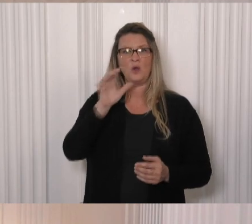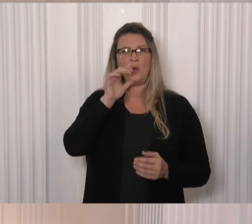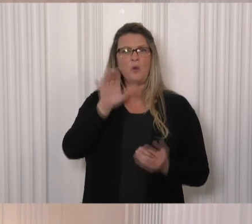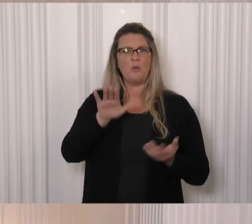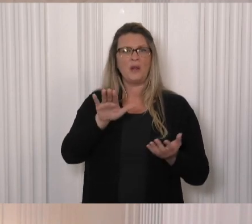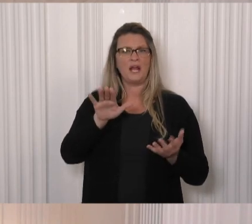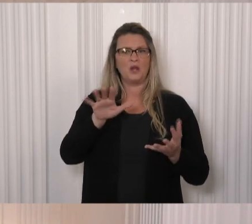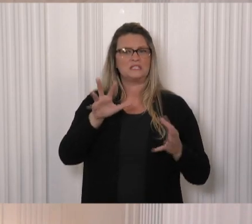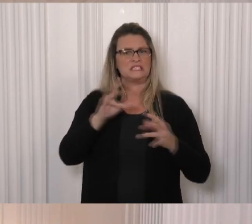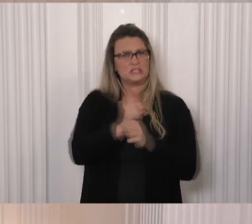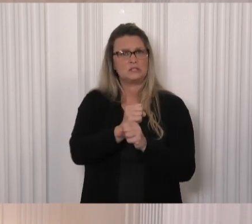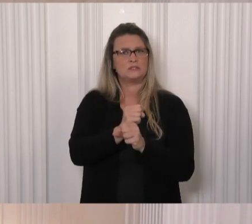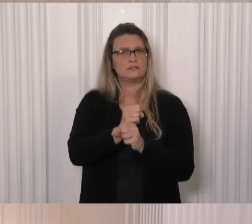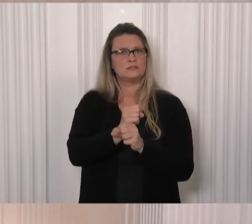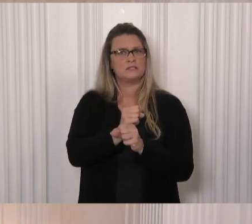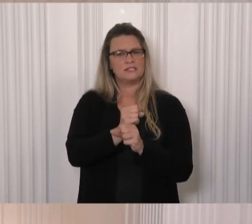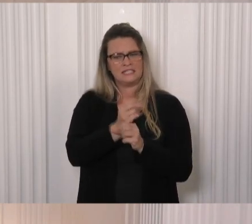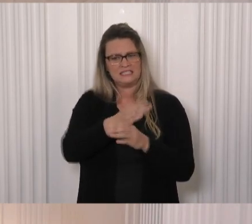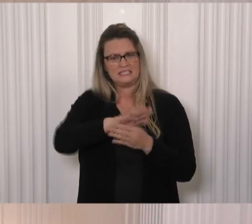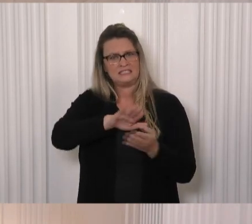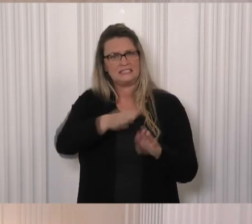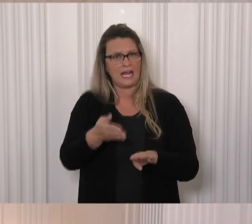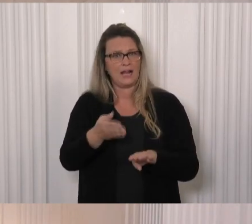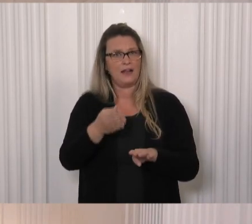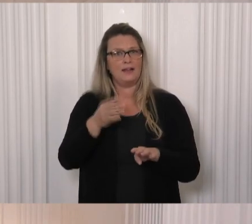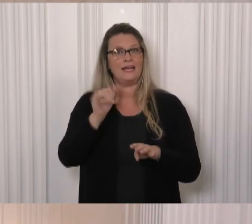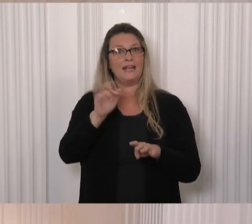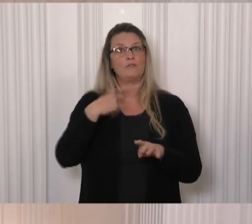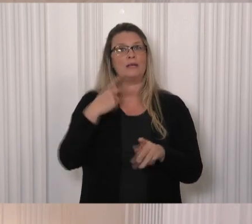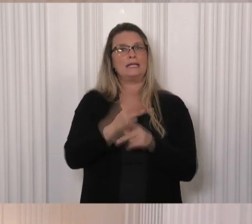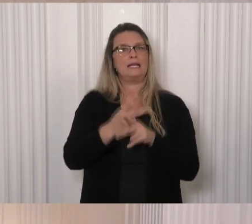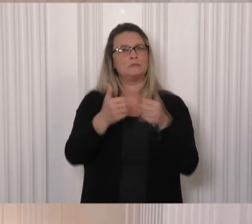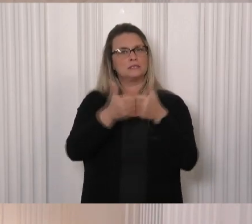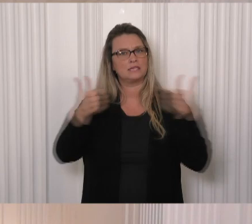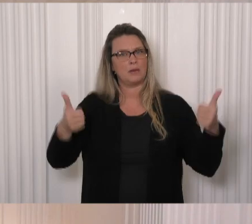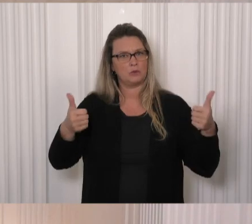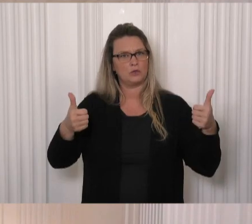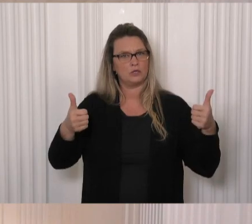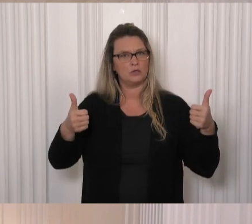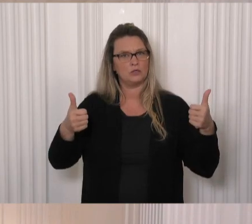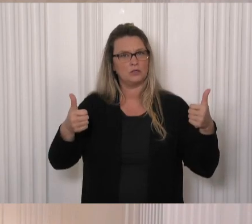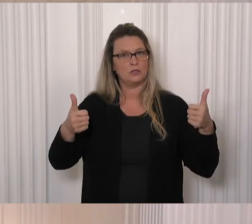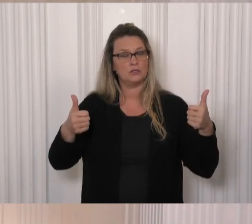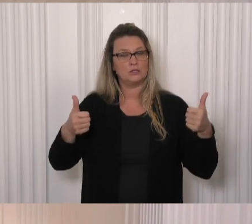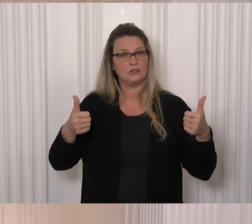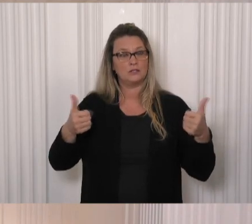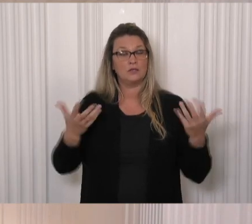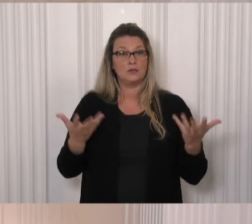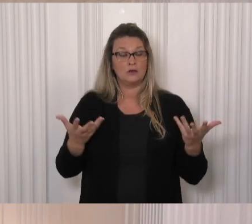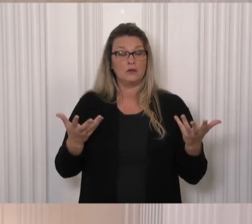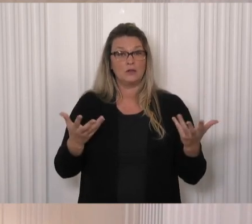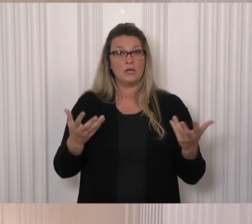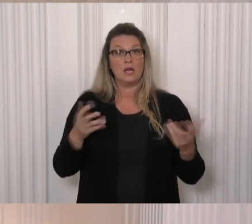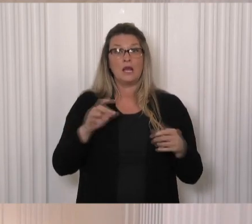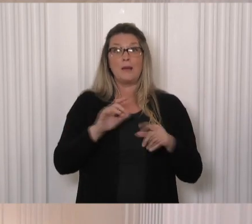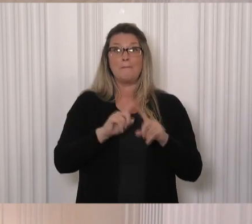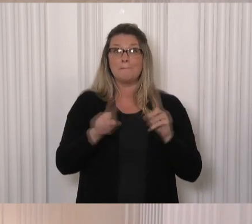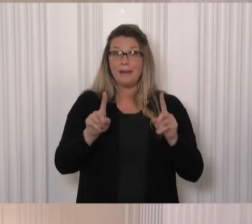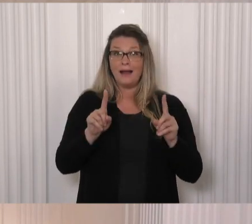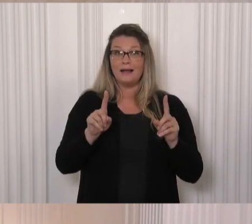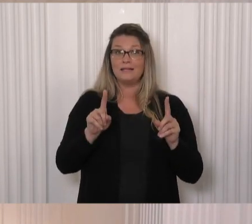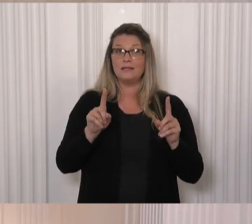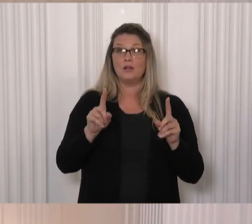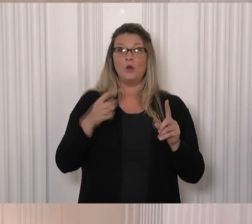just jumped from A to Z, locked ourselves down in every way, shape, form, or fashion. But in